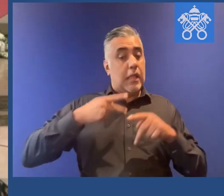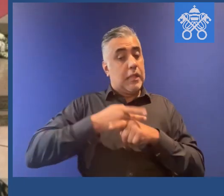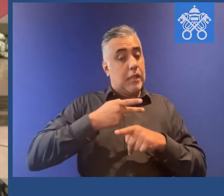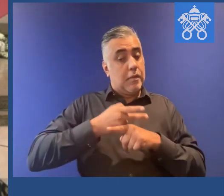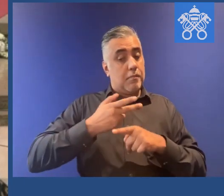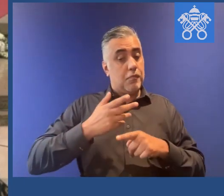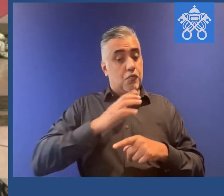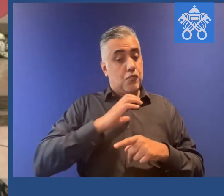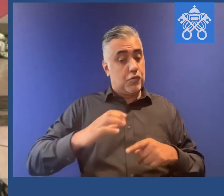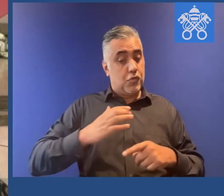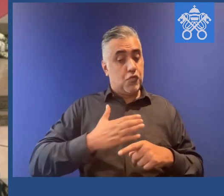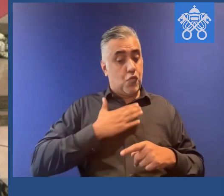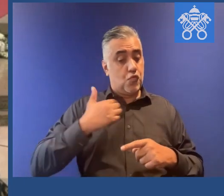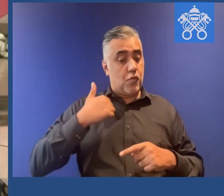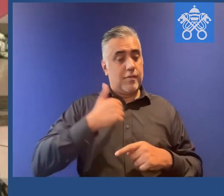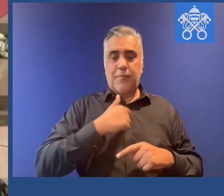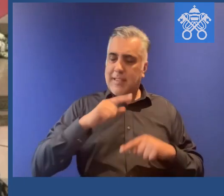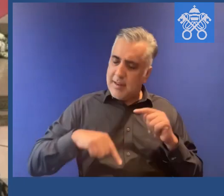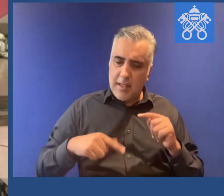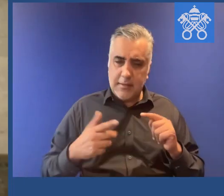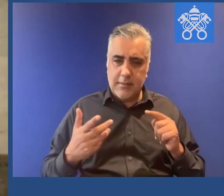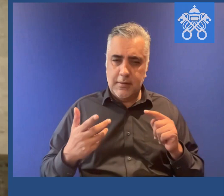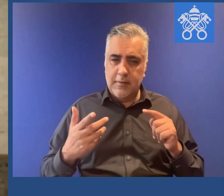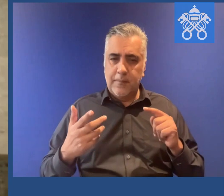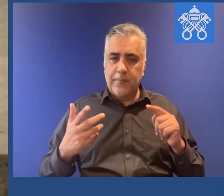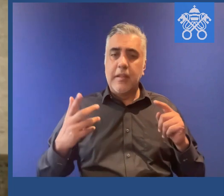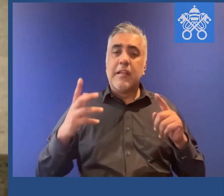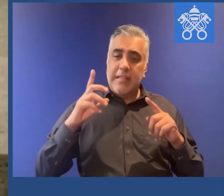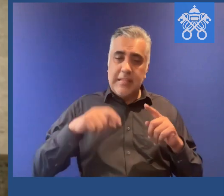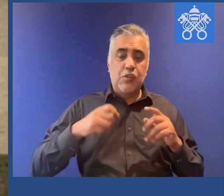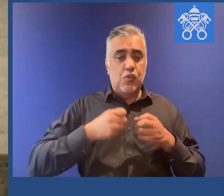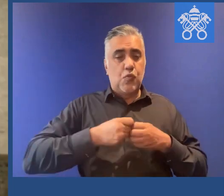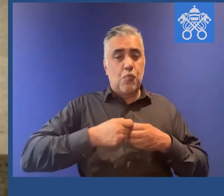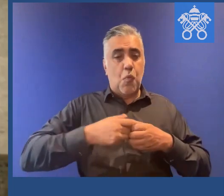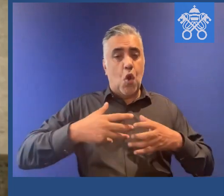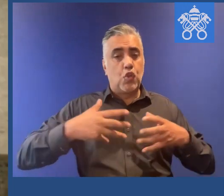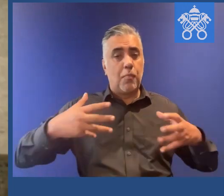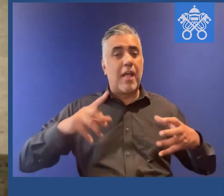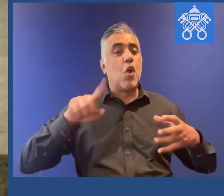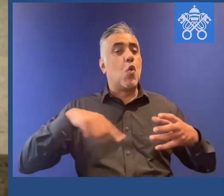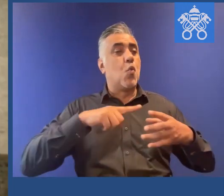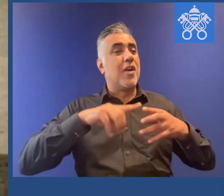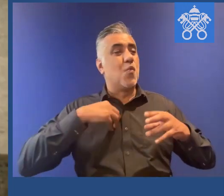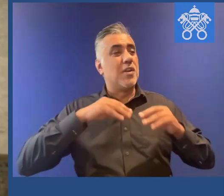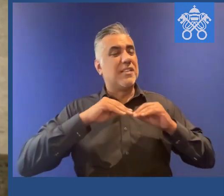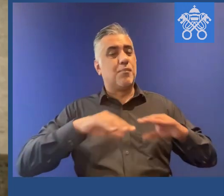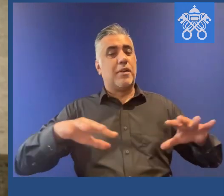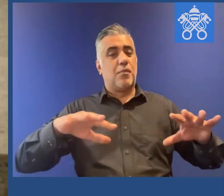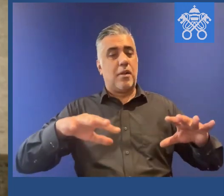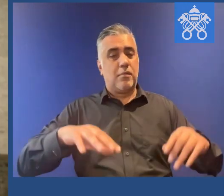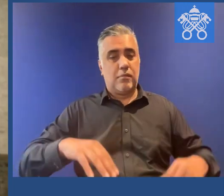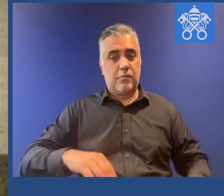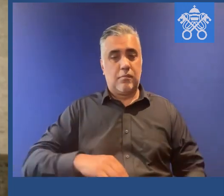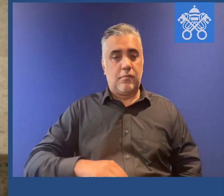ourselves. We cannot keep it to ourselves. It multiplies once we start spreading it around.